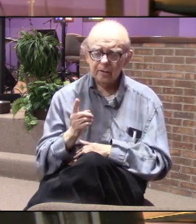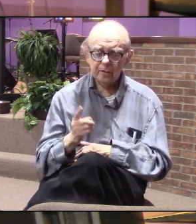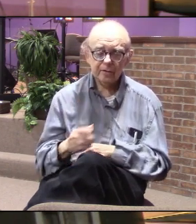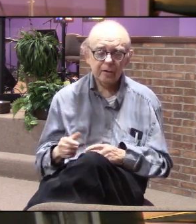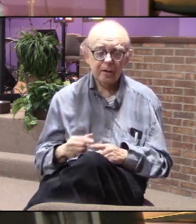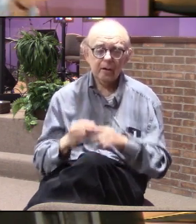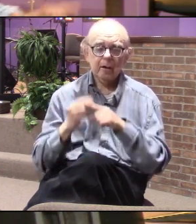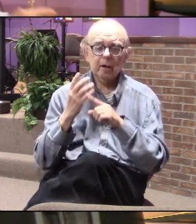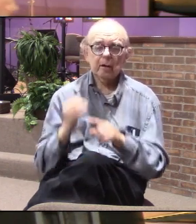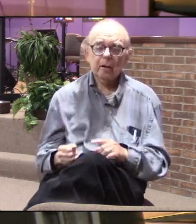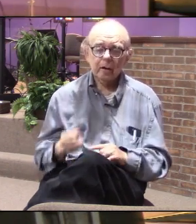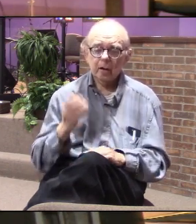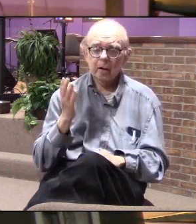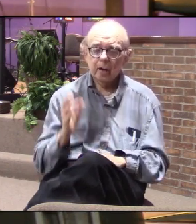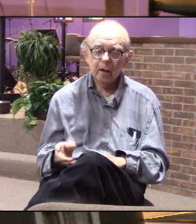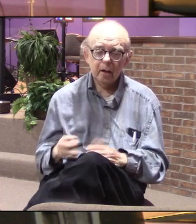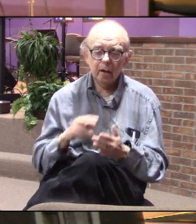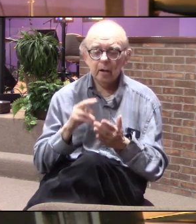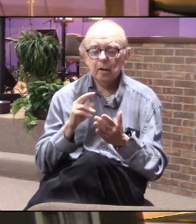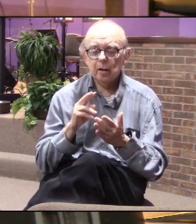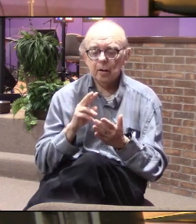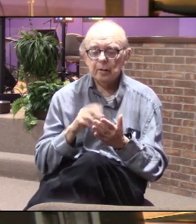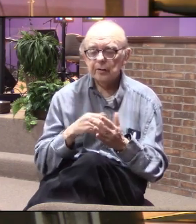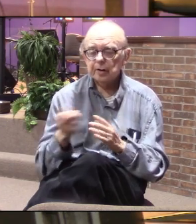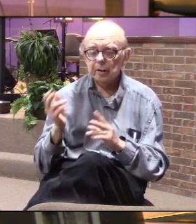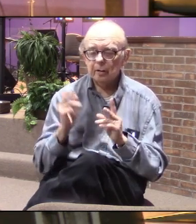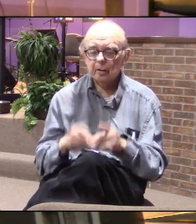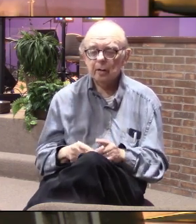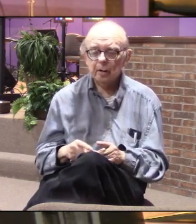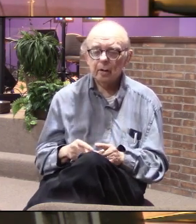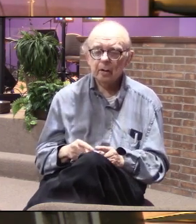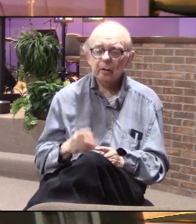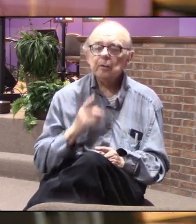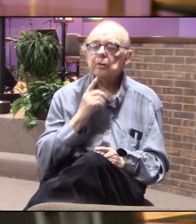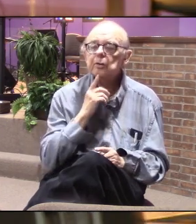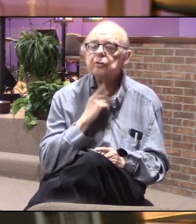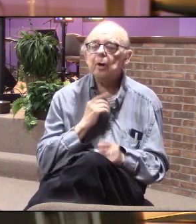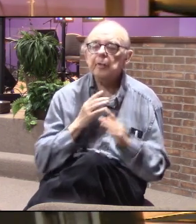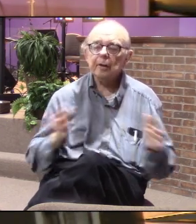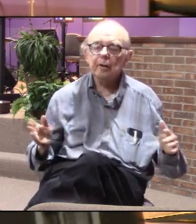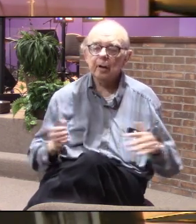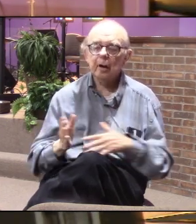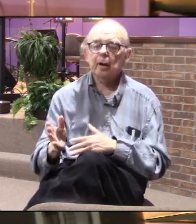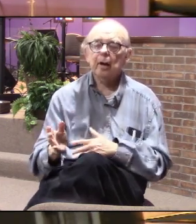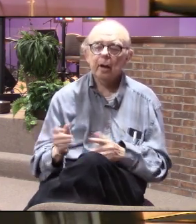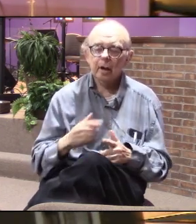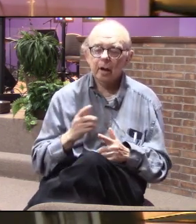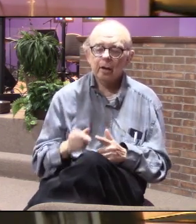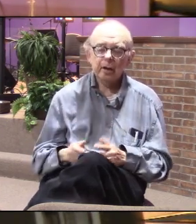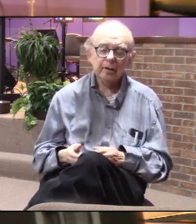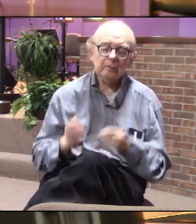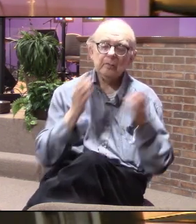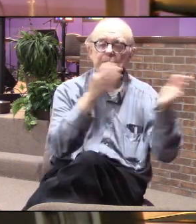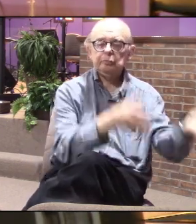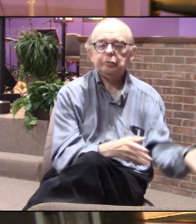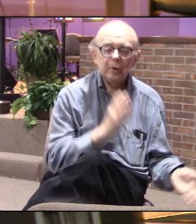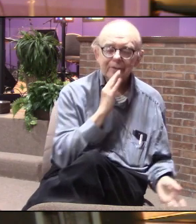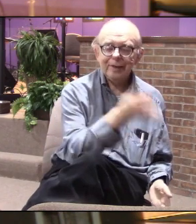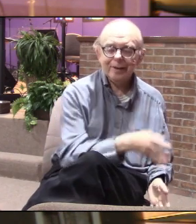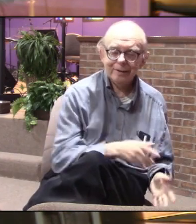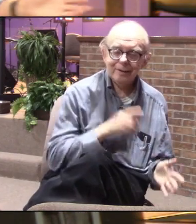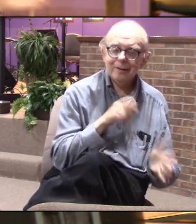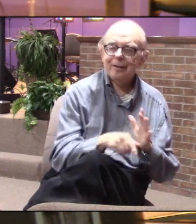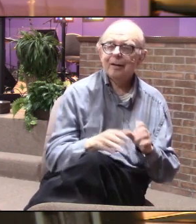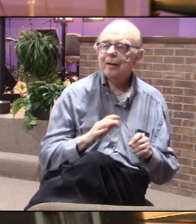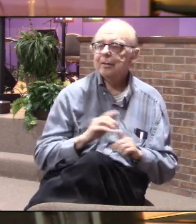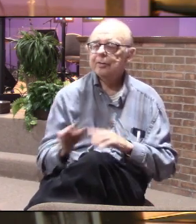unique, because I never ever read of anybody else that was swallowed by a big fish and then dumped out on some place and told